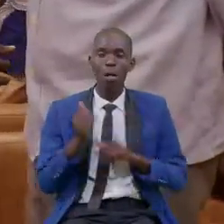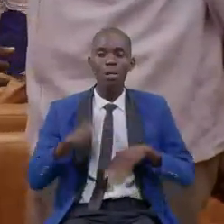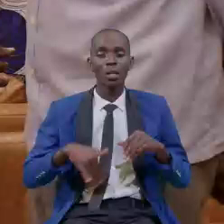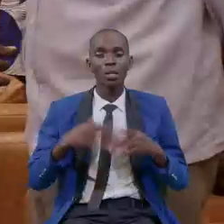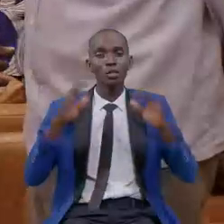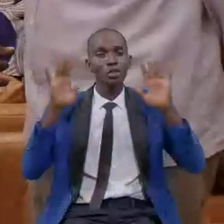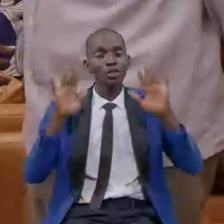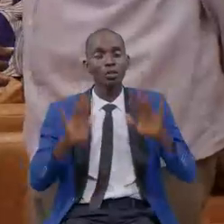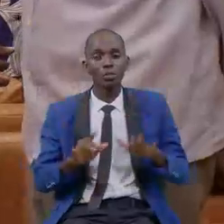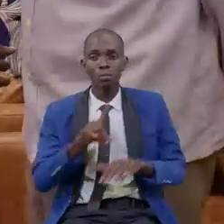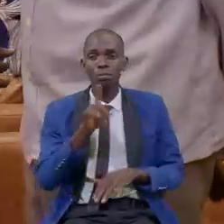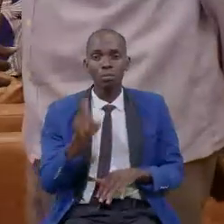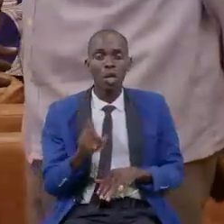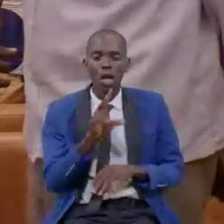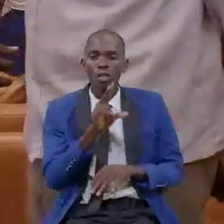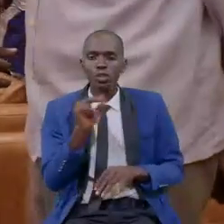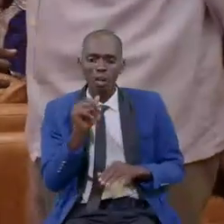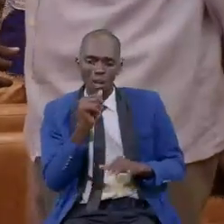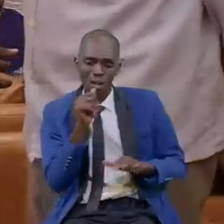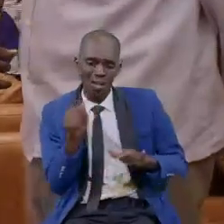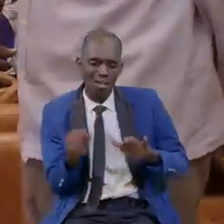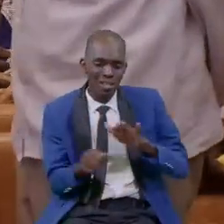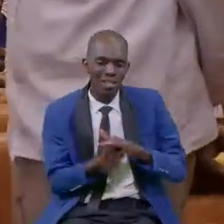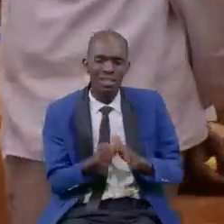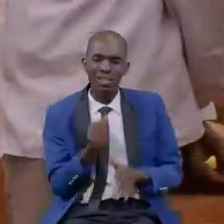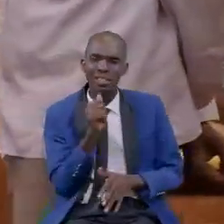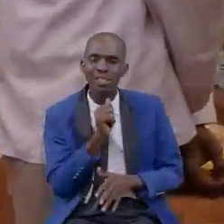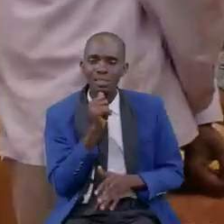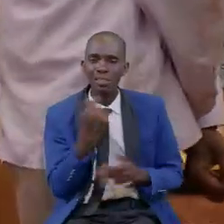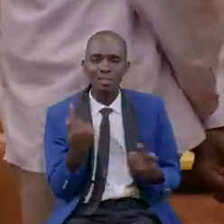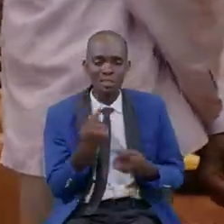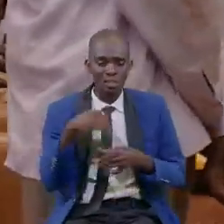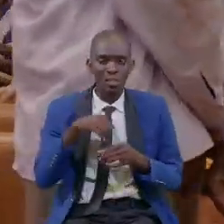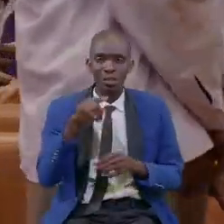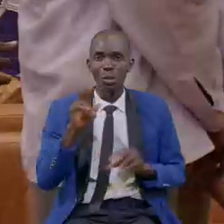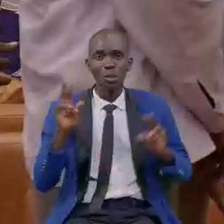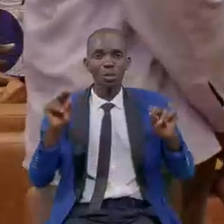No hidden secret sin.